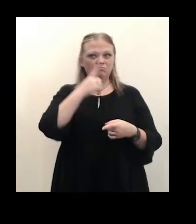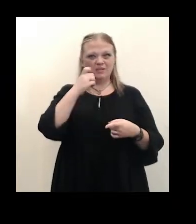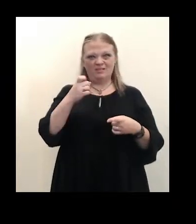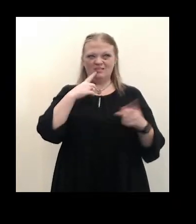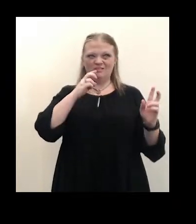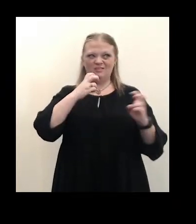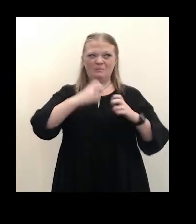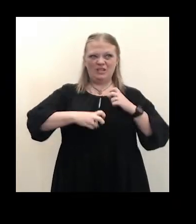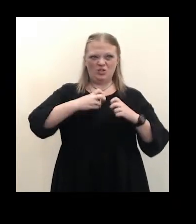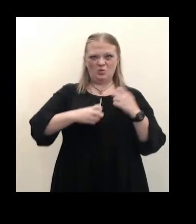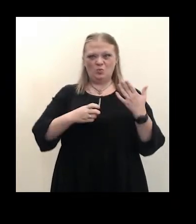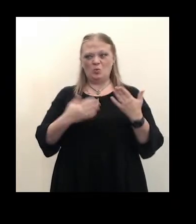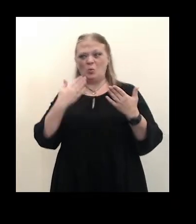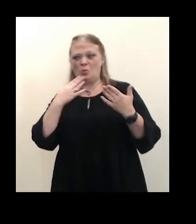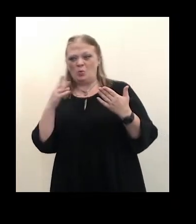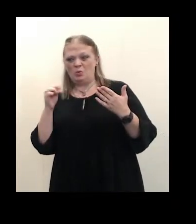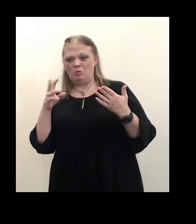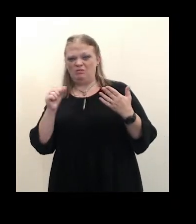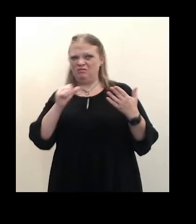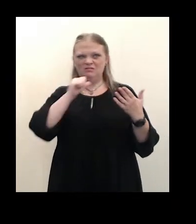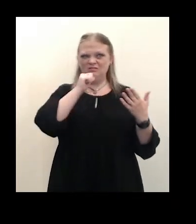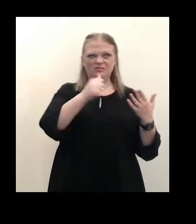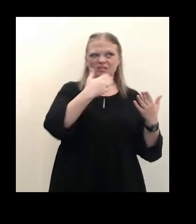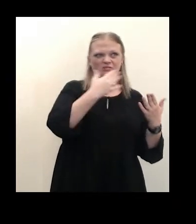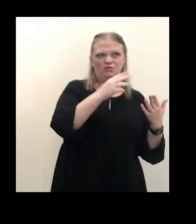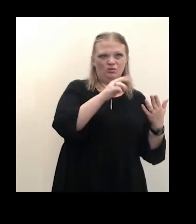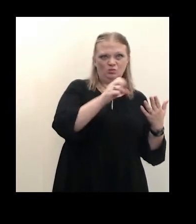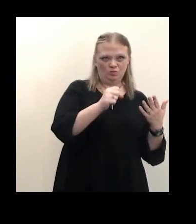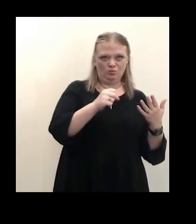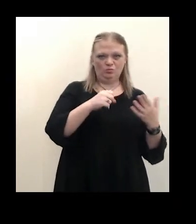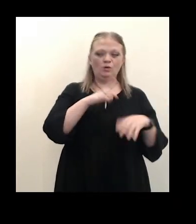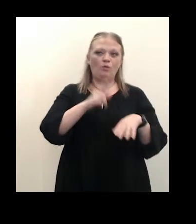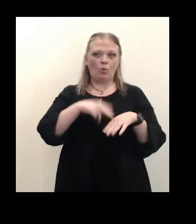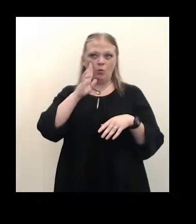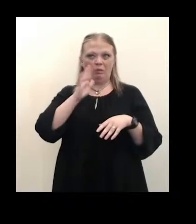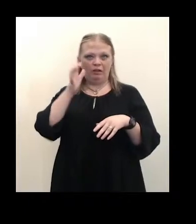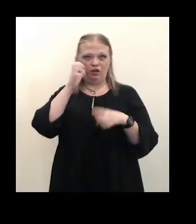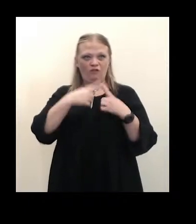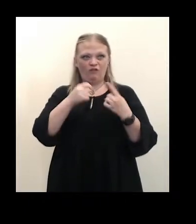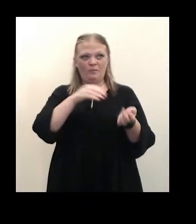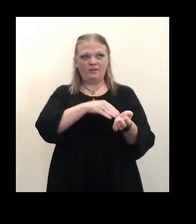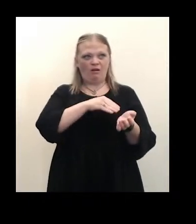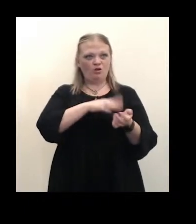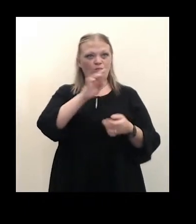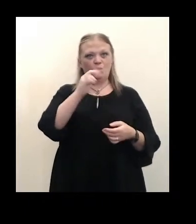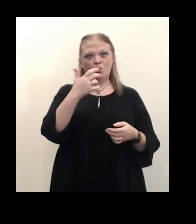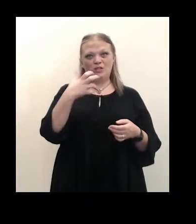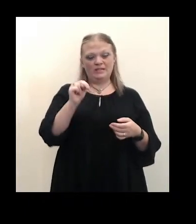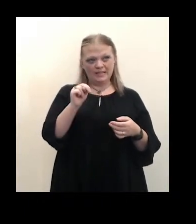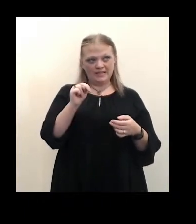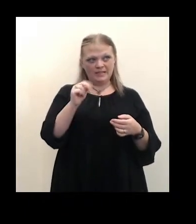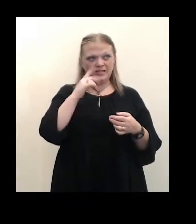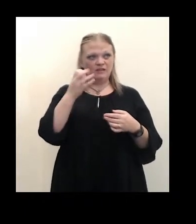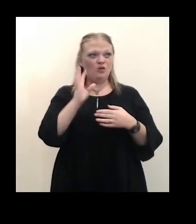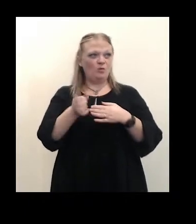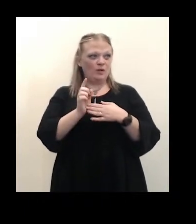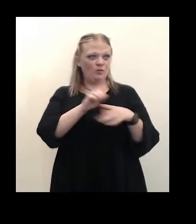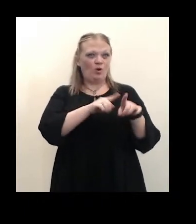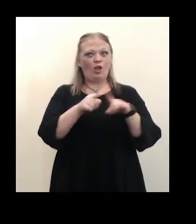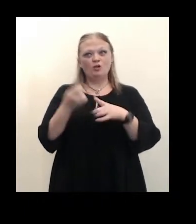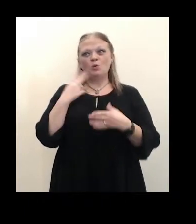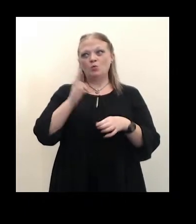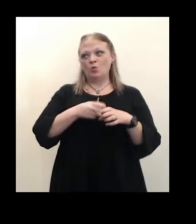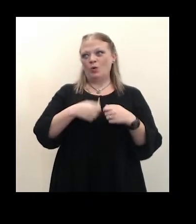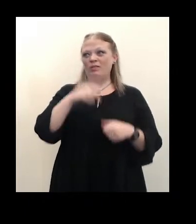some not so great news. Of course, you'll hear from Dr. Burstein in just a few moments, but you're also joined by Kendra Schmidt from Deaf